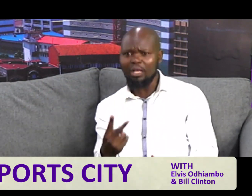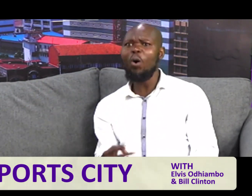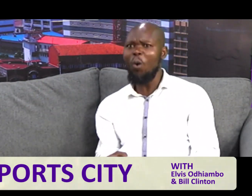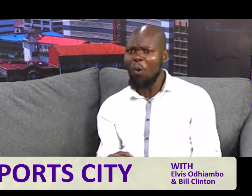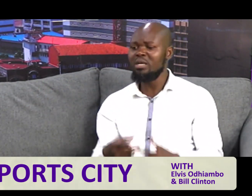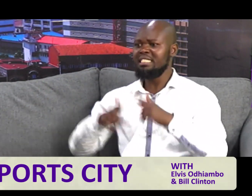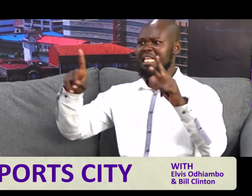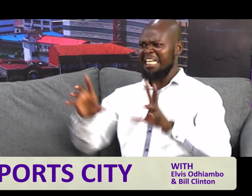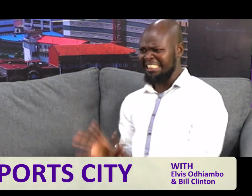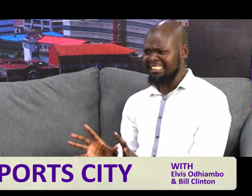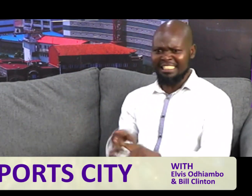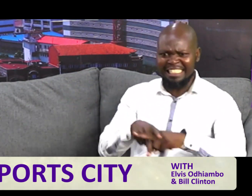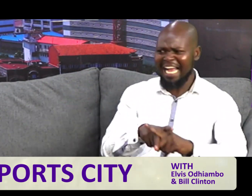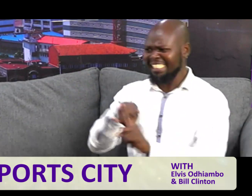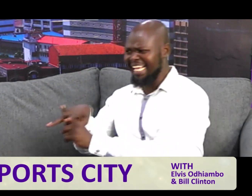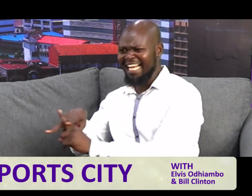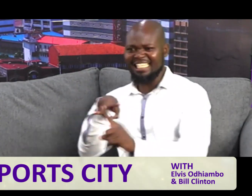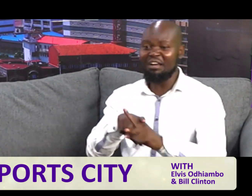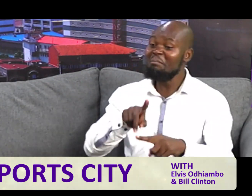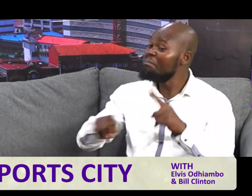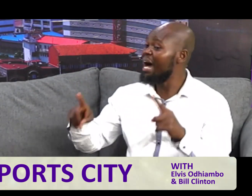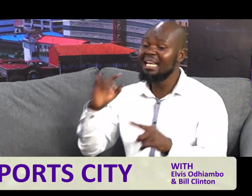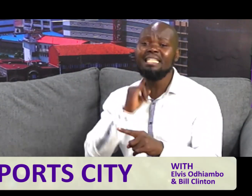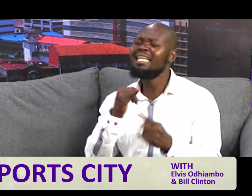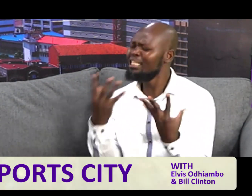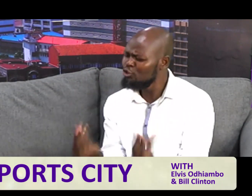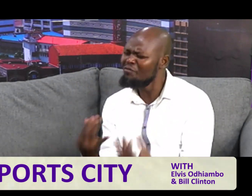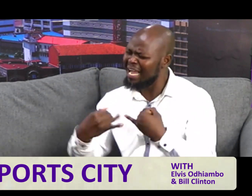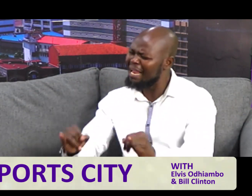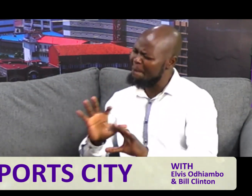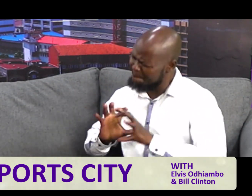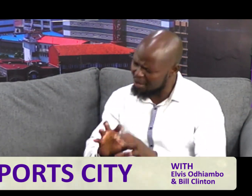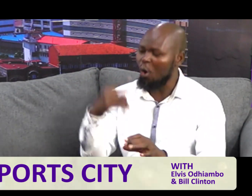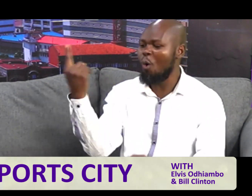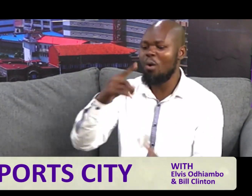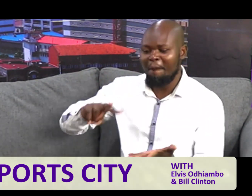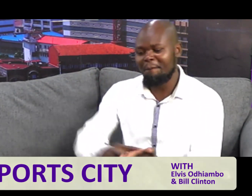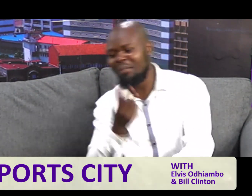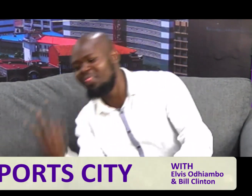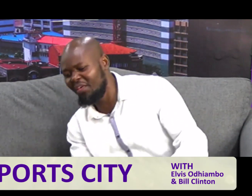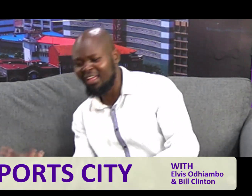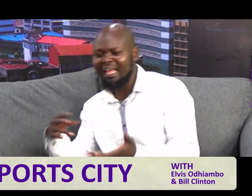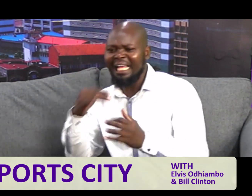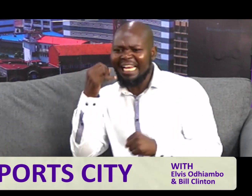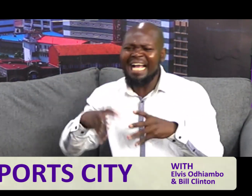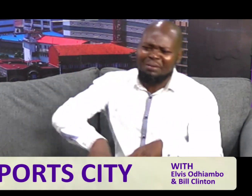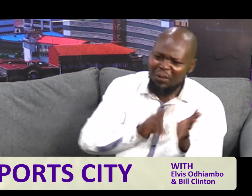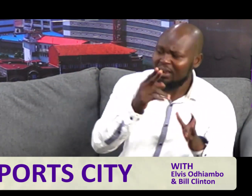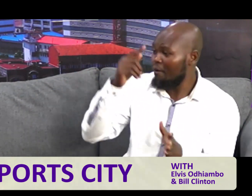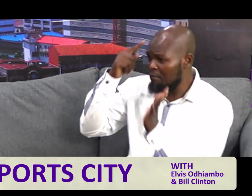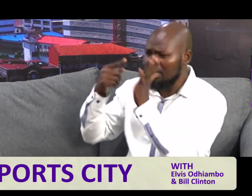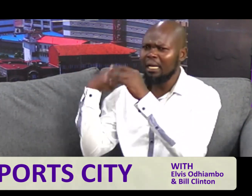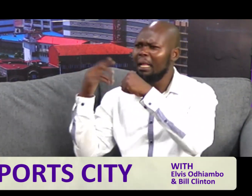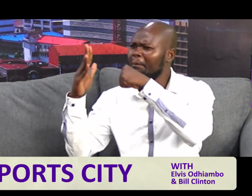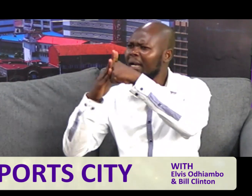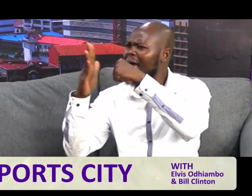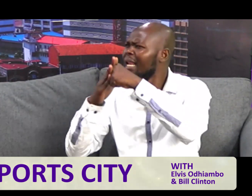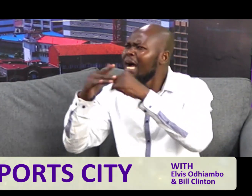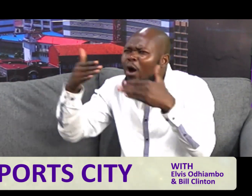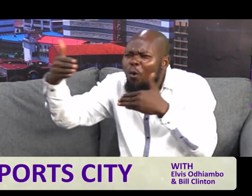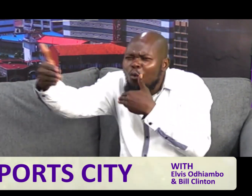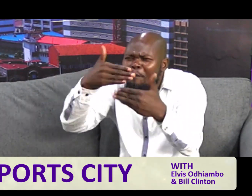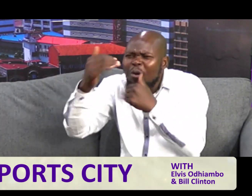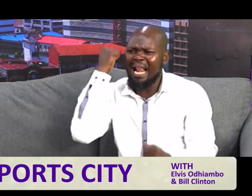on the side of Inter Milan, and I feel that's where Man City saw the